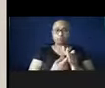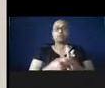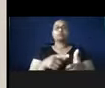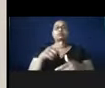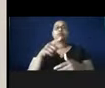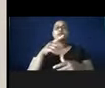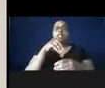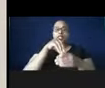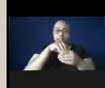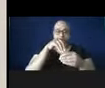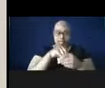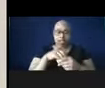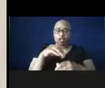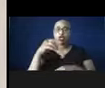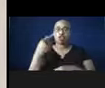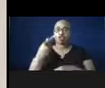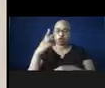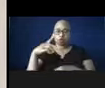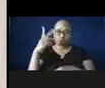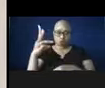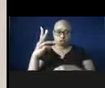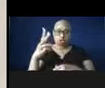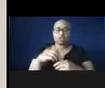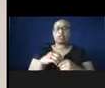Memorial Parkway, we had had a number of